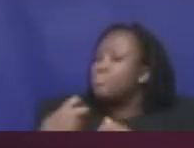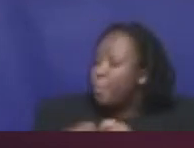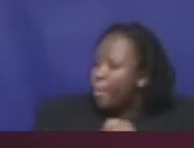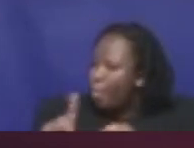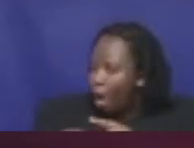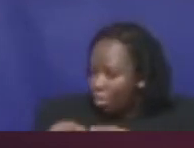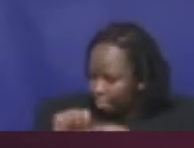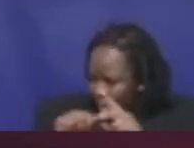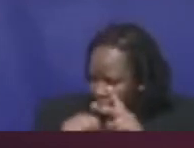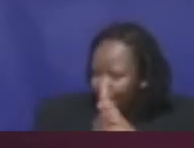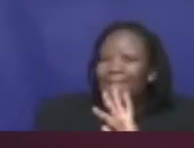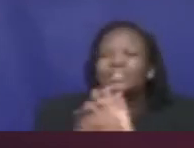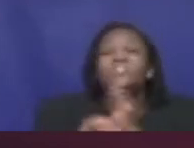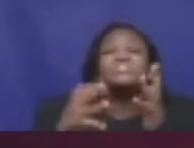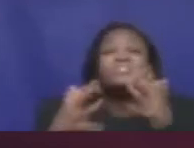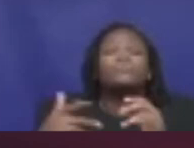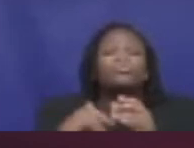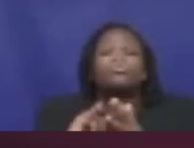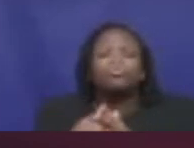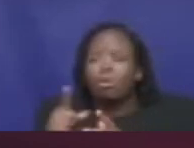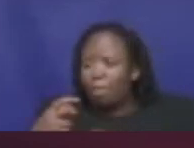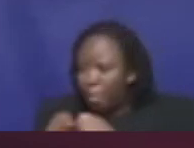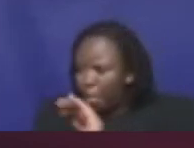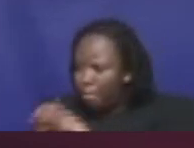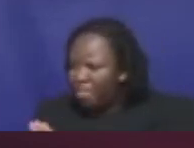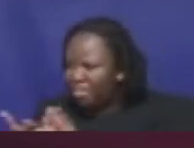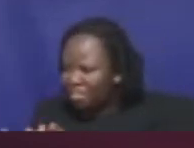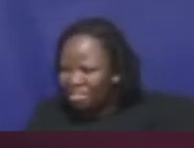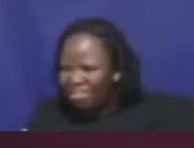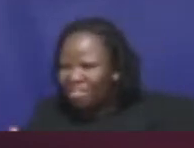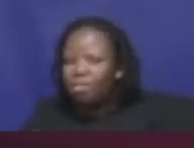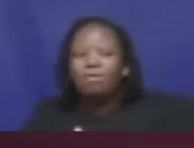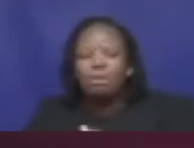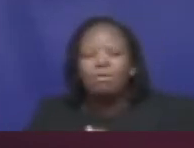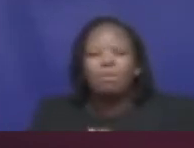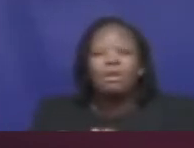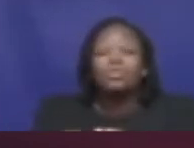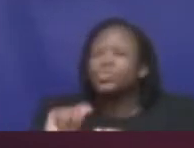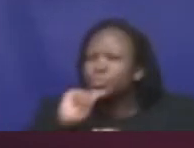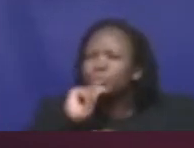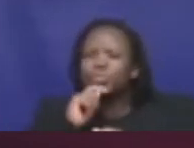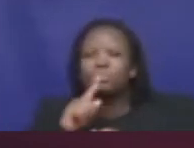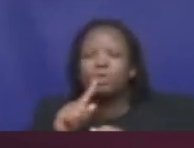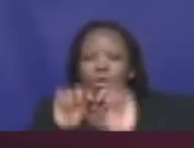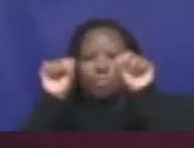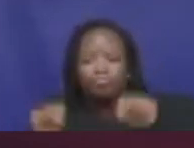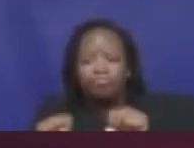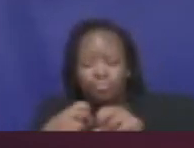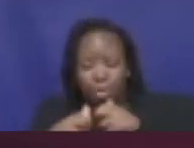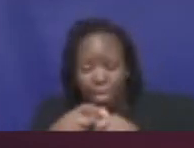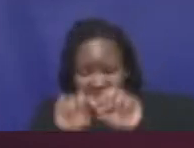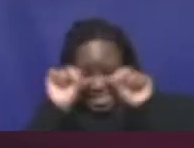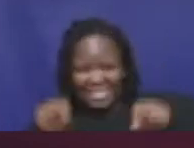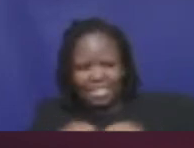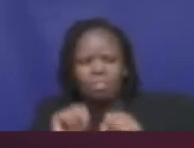of problems, rather than just treating the symptoms. And the root of this problem is systems that are designed to be easily manipulated